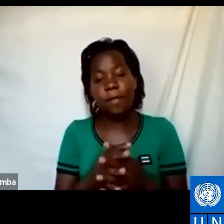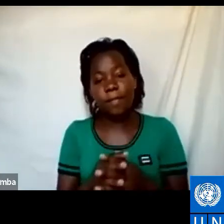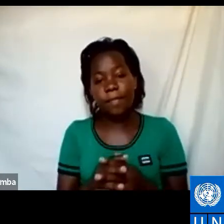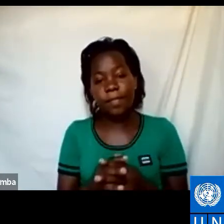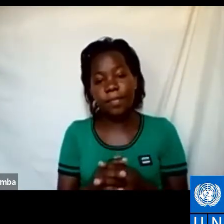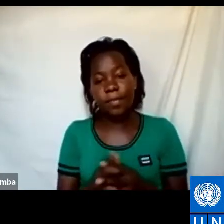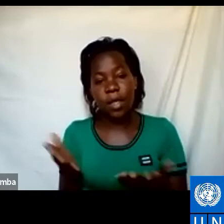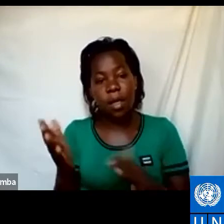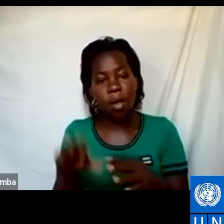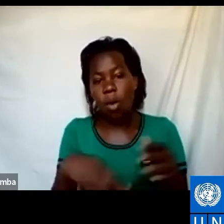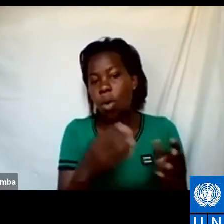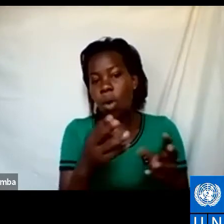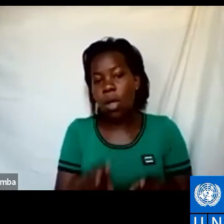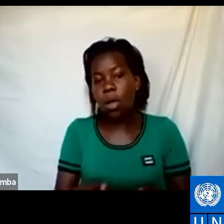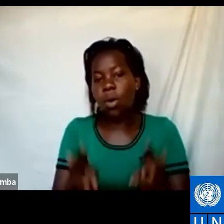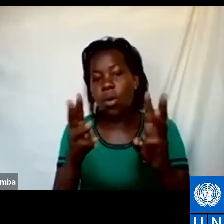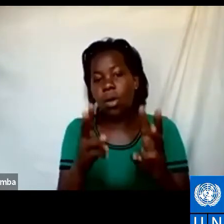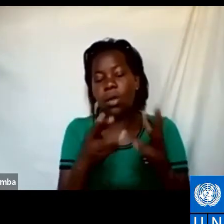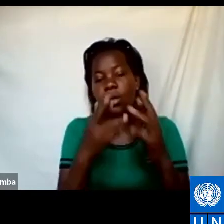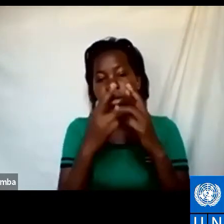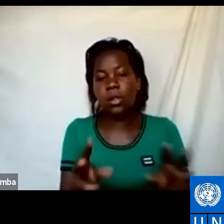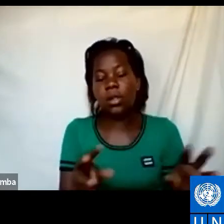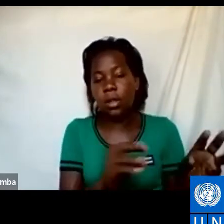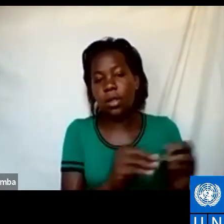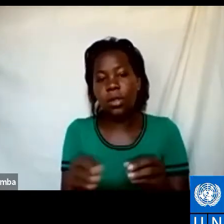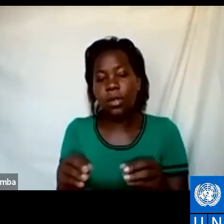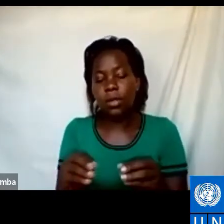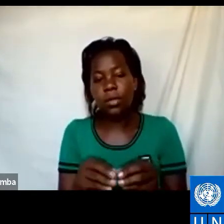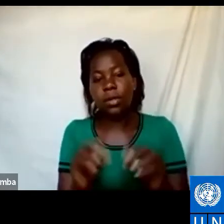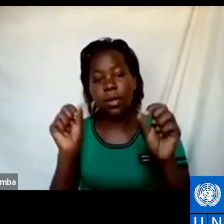right up to the packaged goods, and you are able to